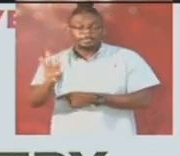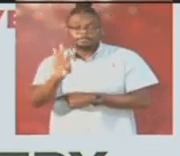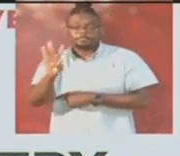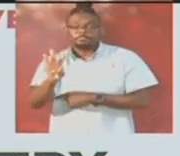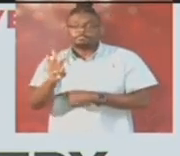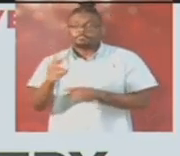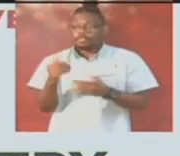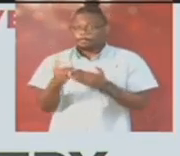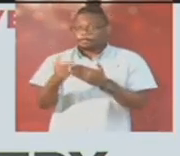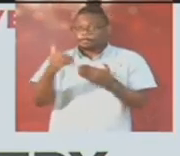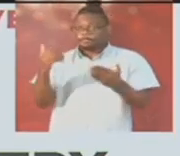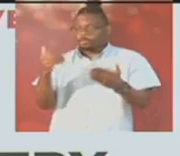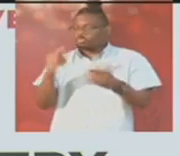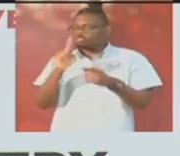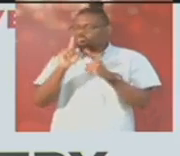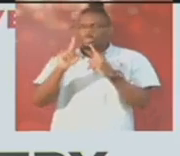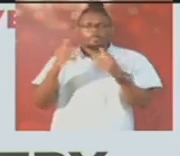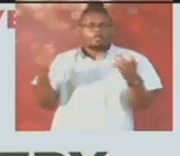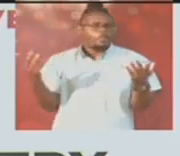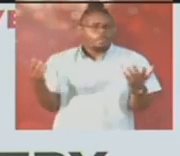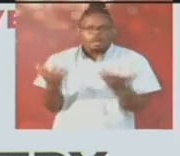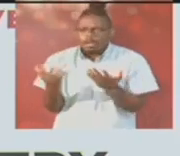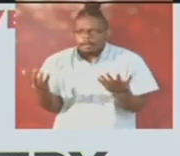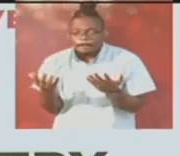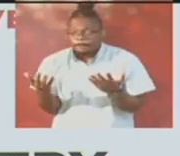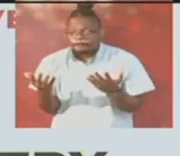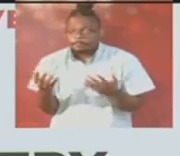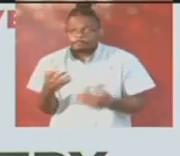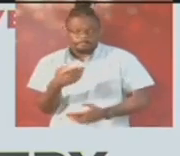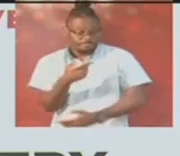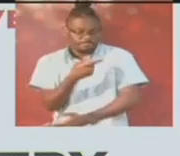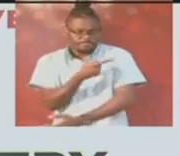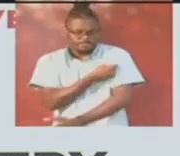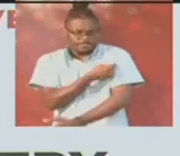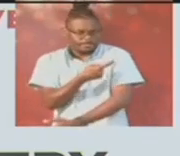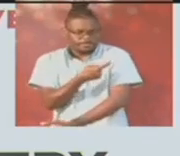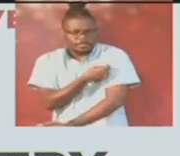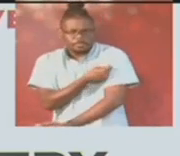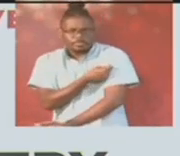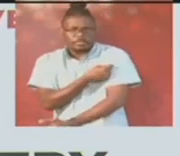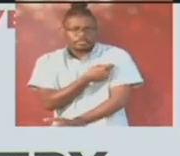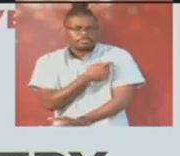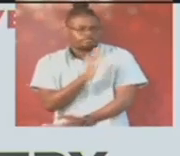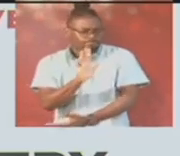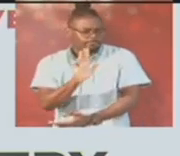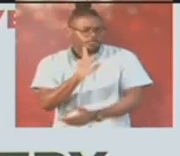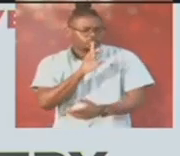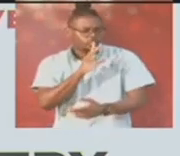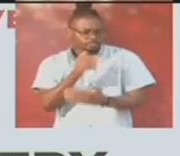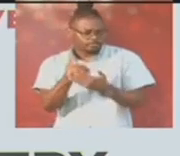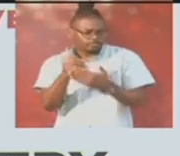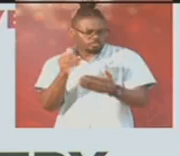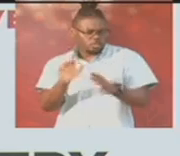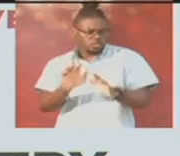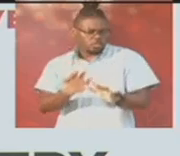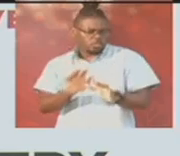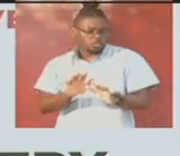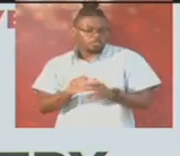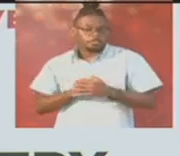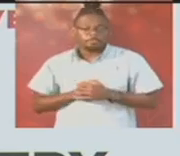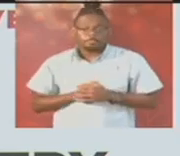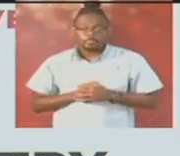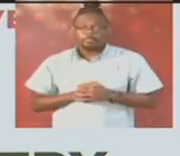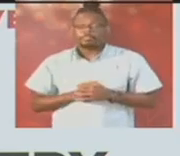local position on where we are with the national rollout of our vaccination plan, phases 1 and 2, it is an